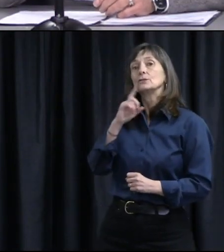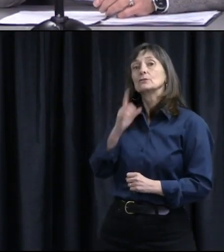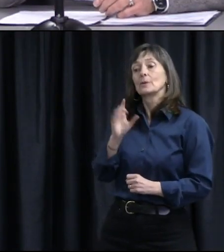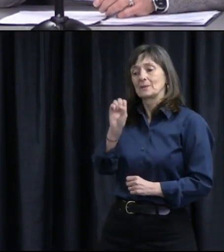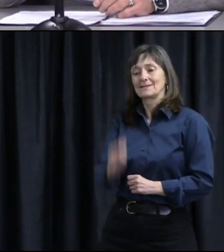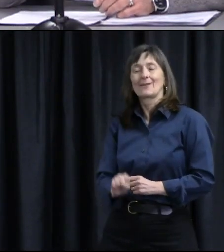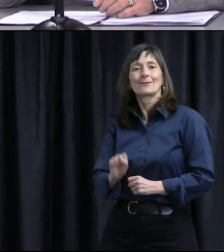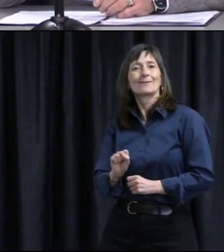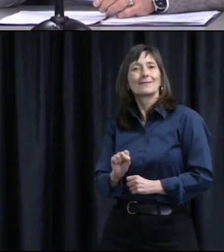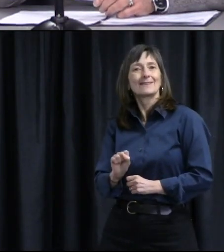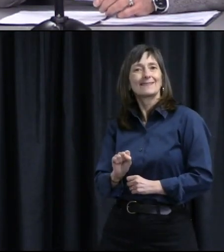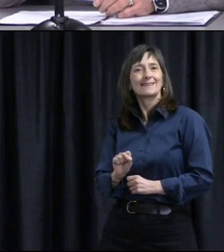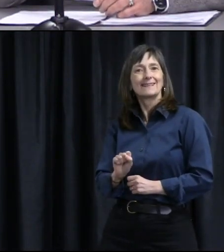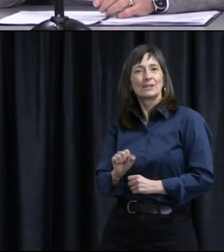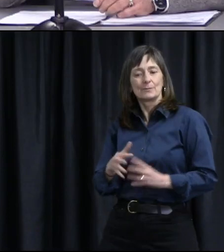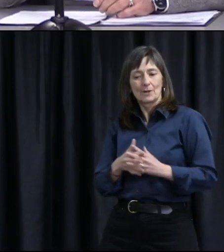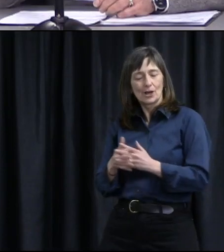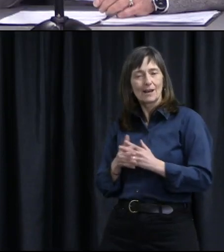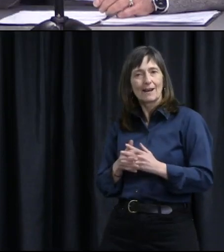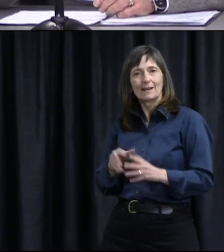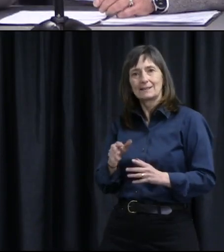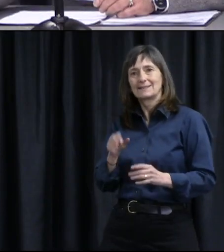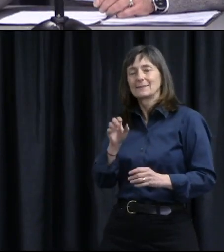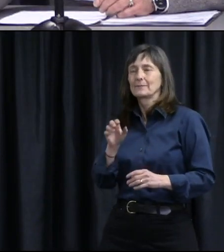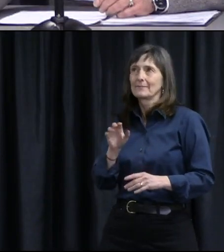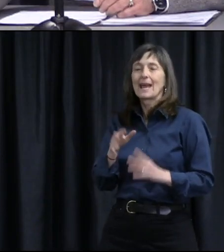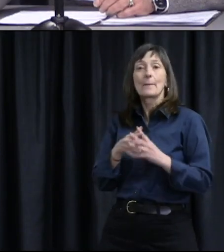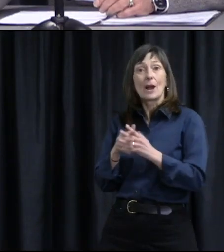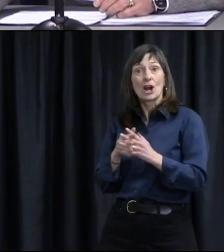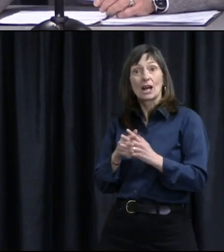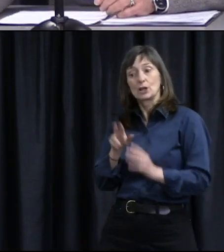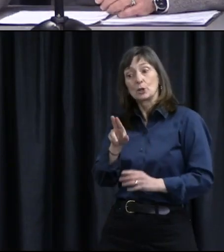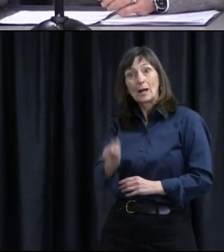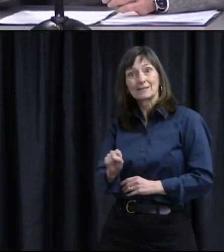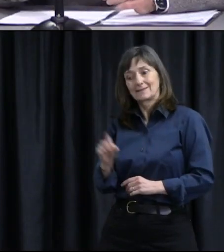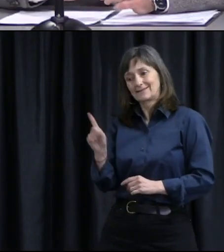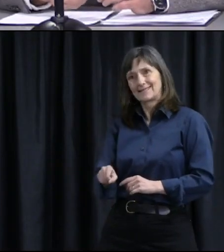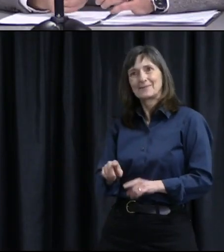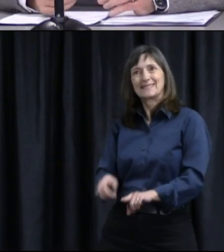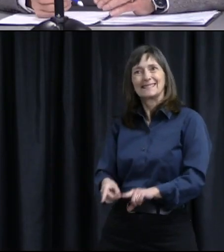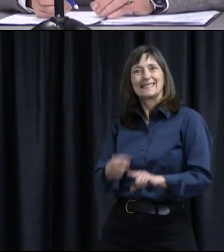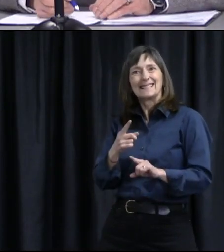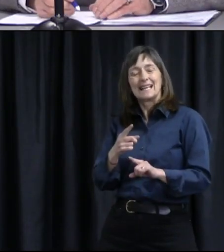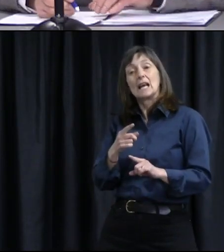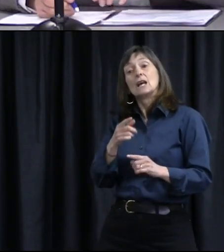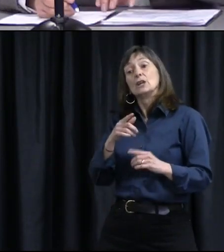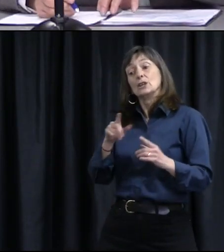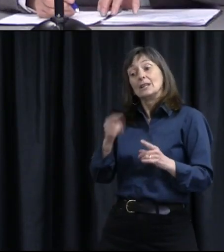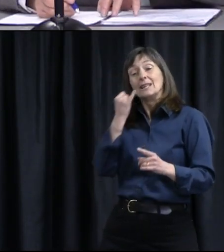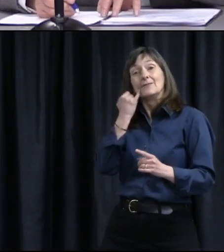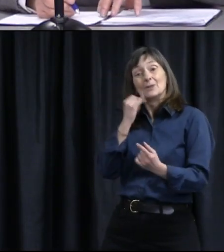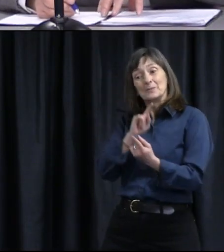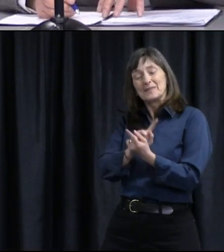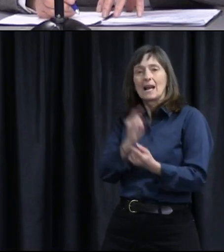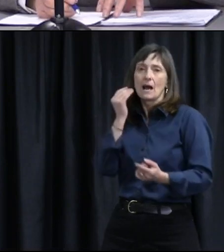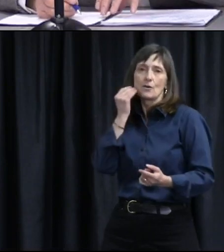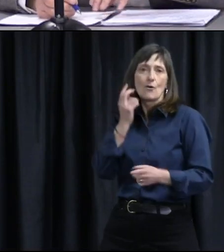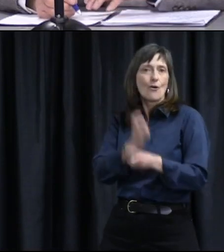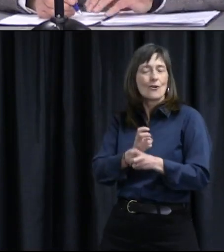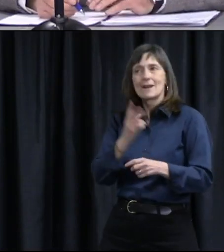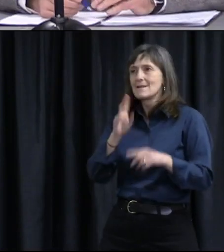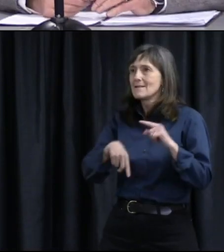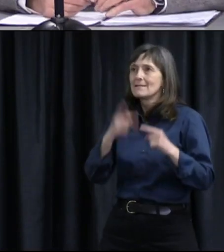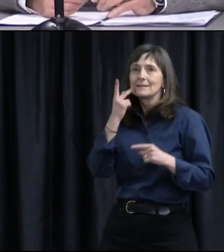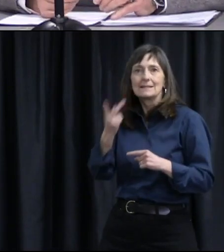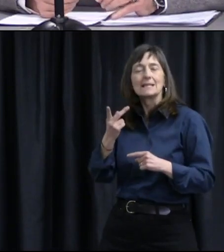United States. When you greet them at the airport, greet them outside. Do not hug them. It's hard when you've not seen